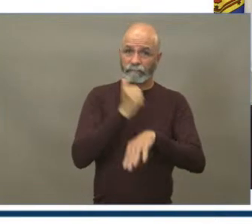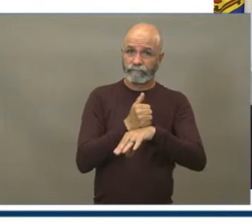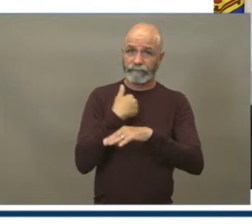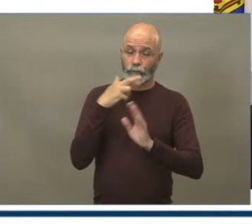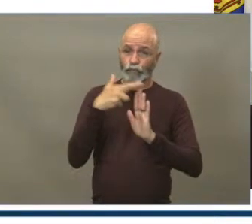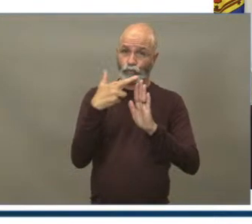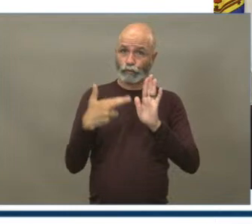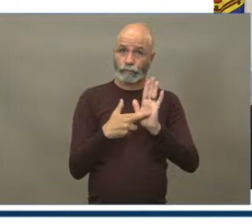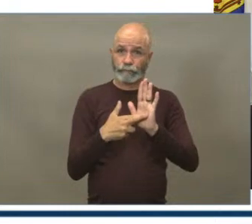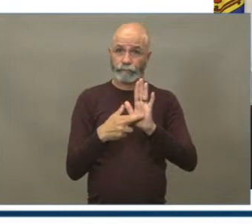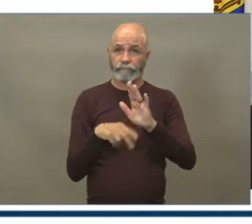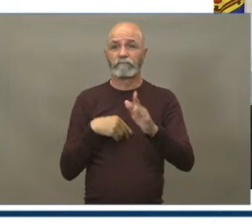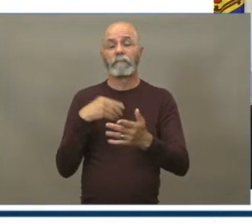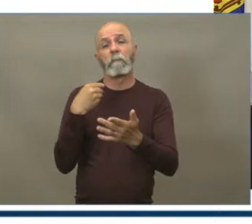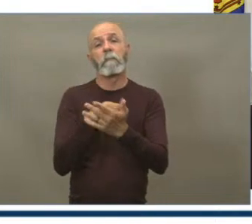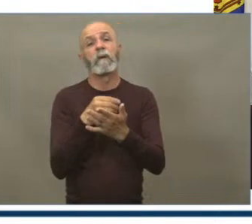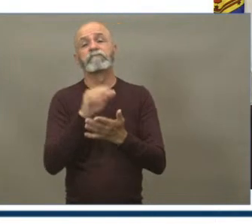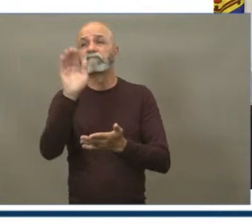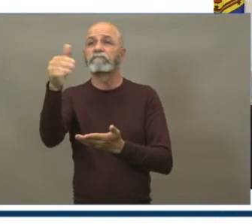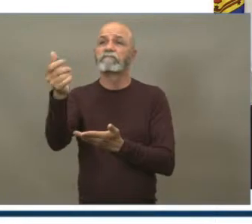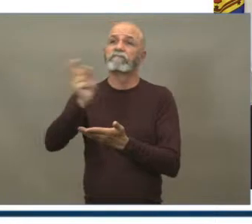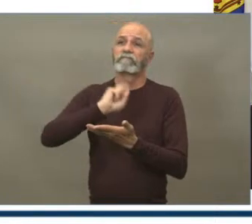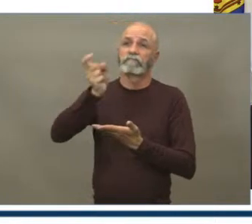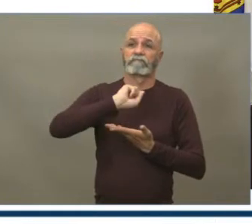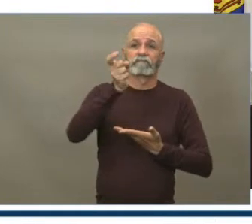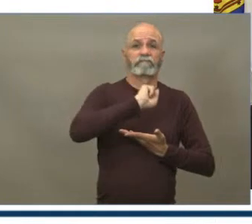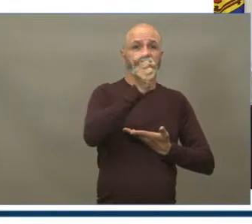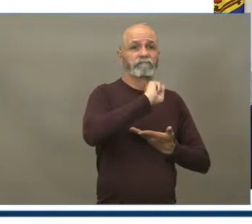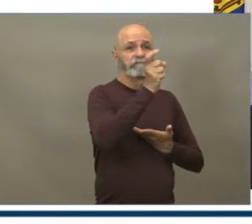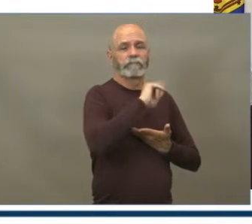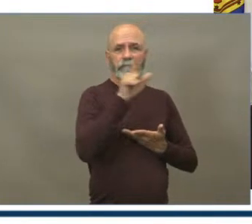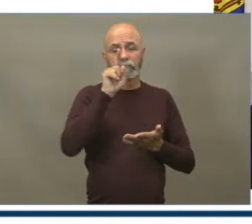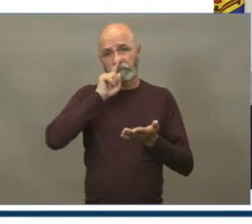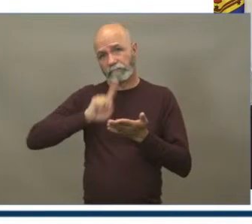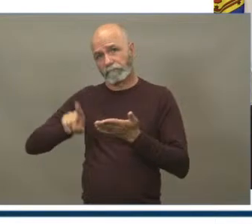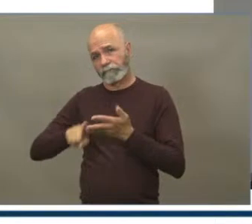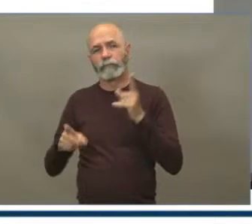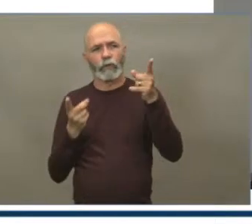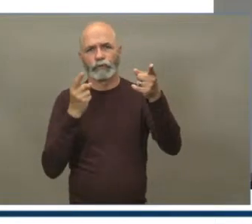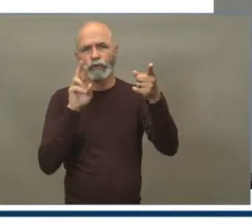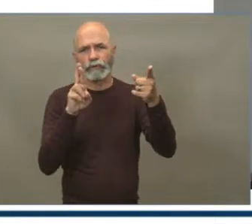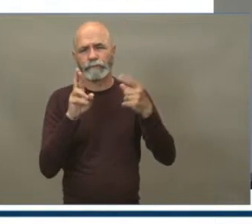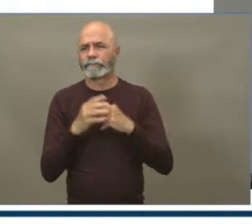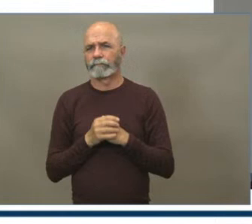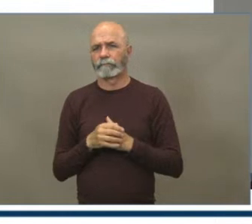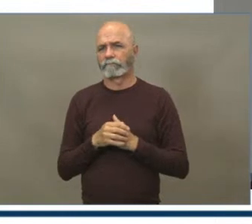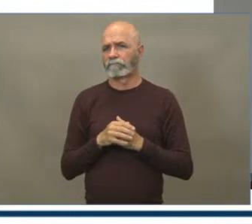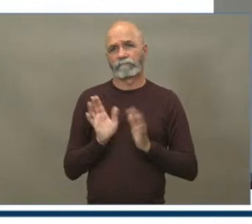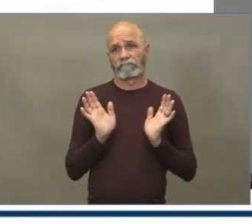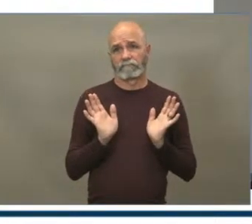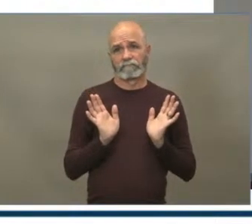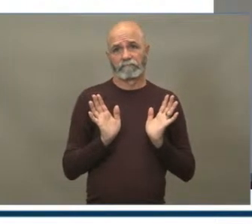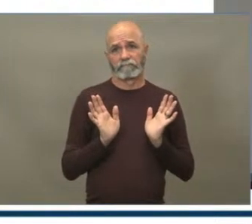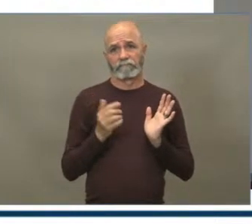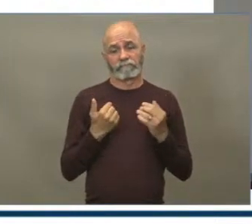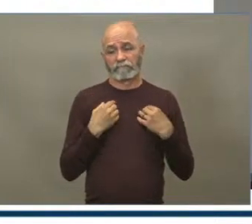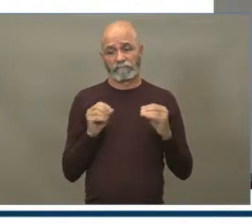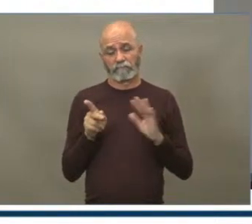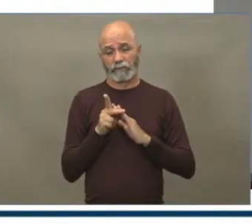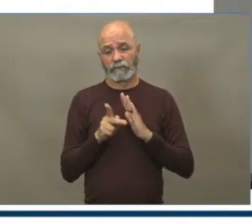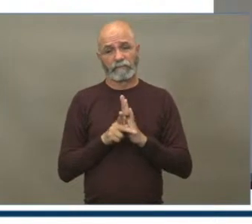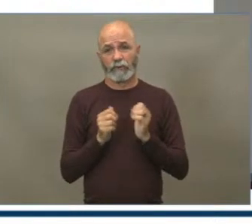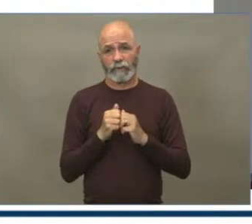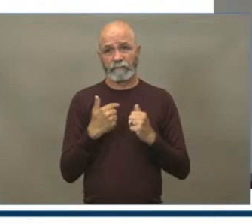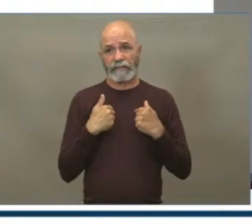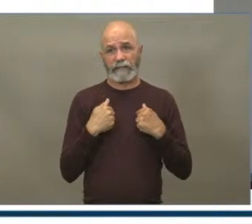canvassing, or is it something that you're looking into? We don't. We certainly, would say that door-to-door